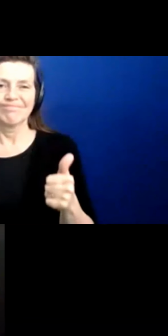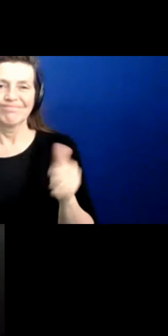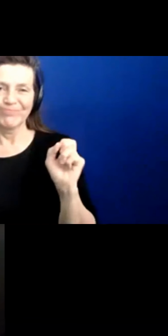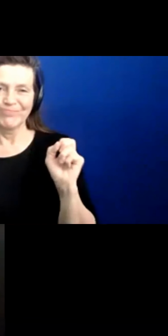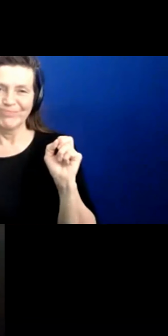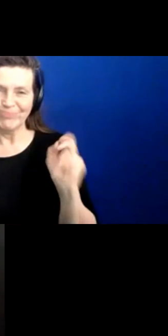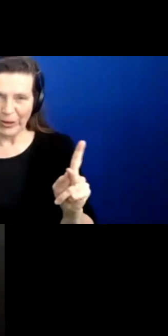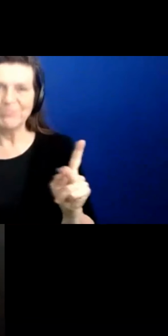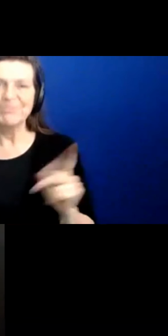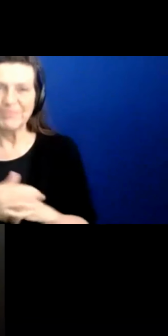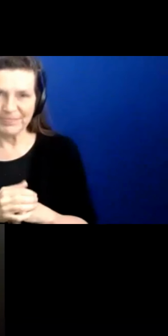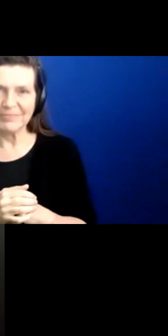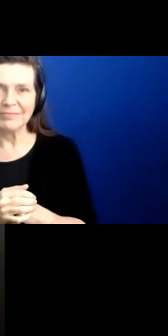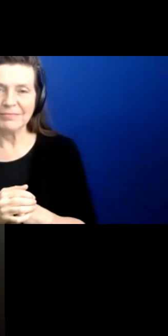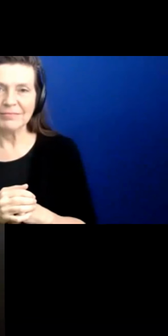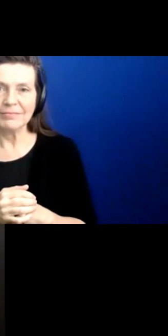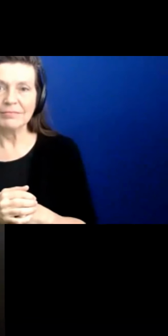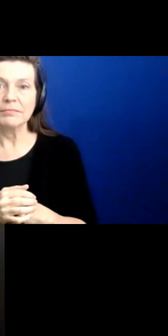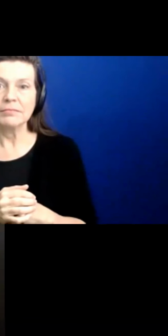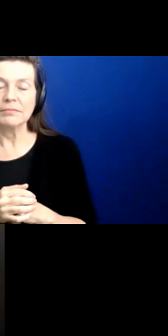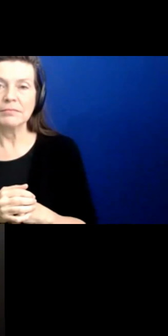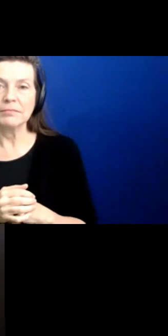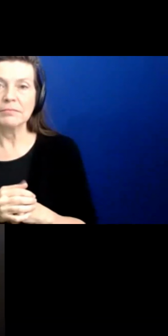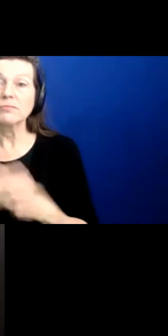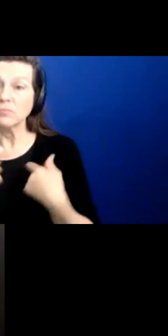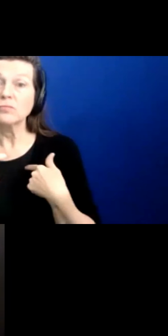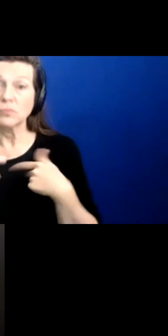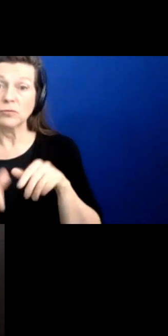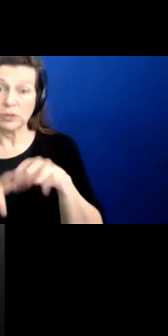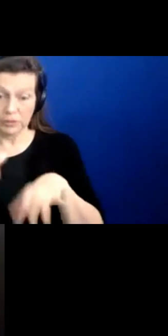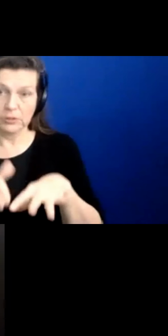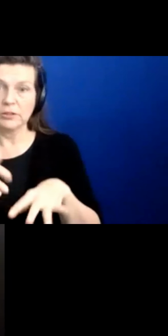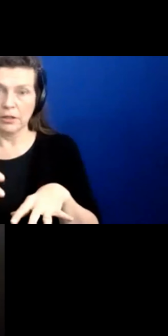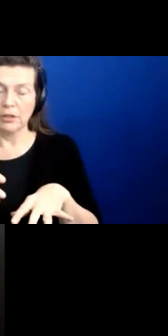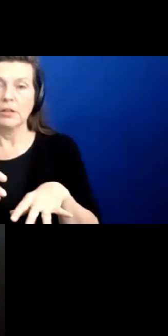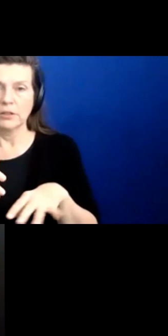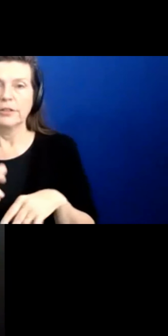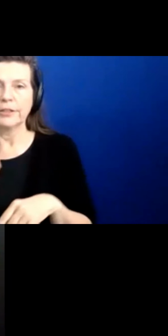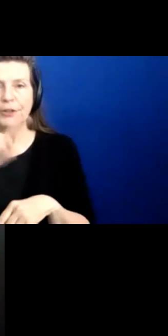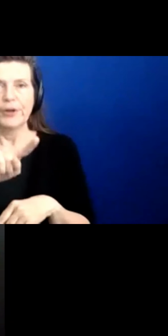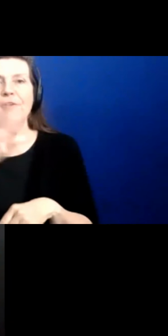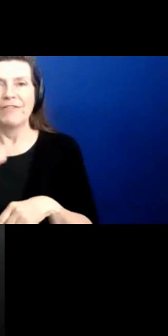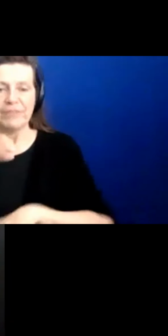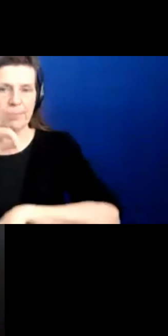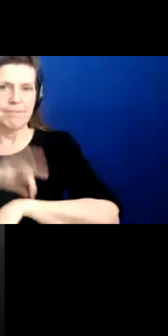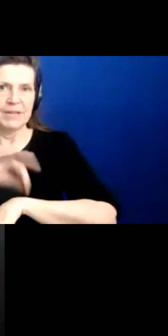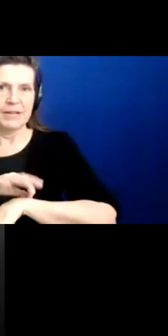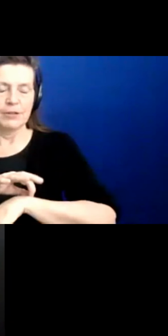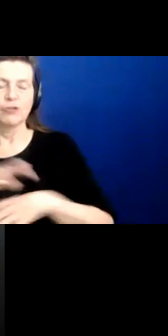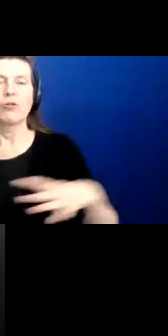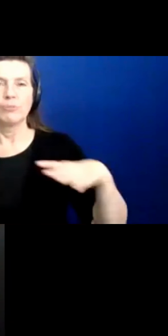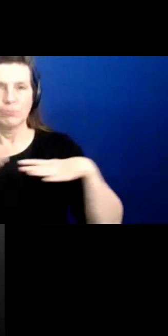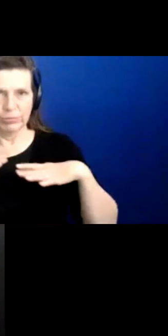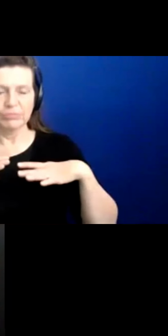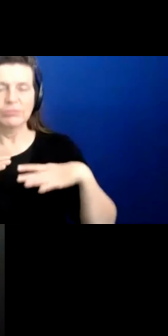great. I think we have a break now then, or? Yes, we will have the 15-minute break so our interpreters have their